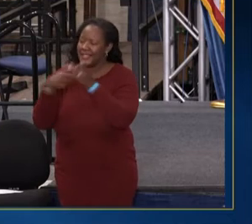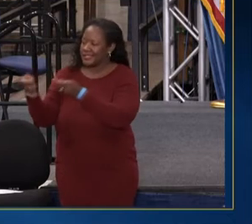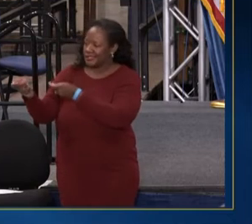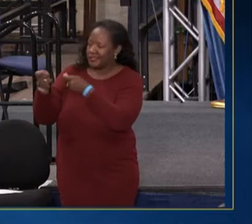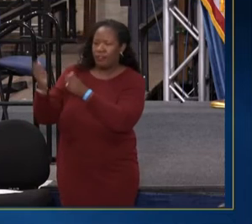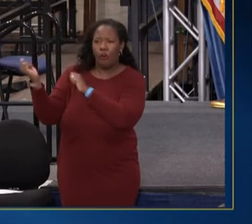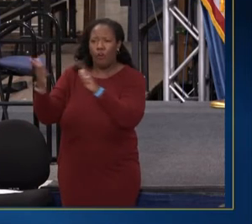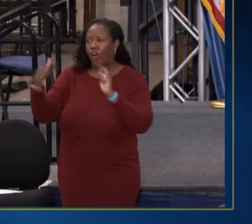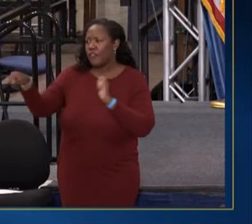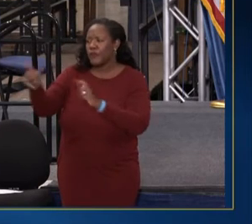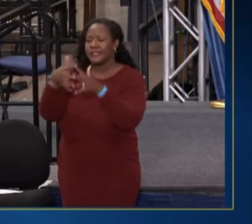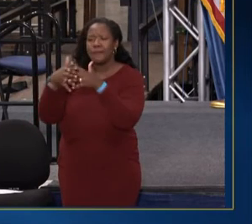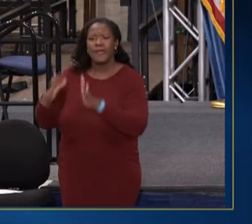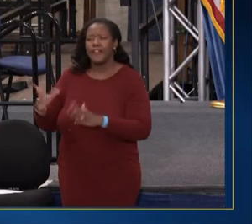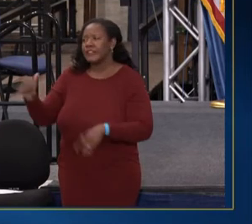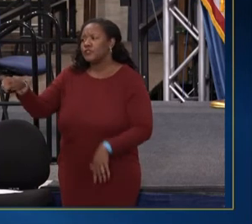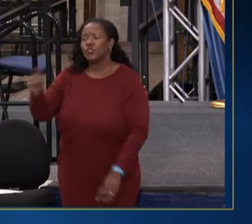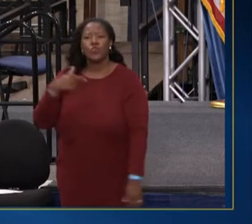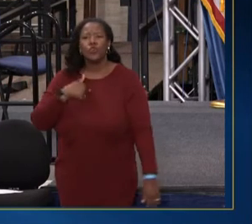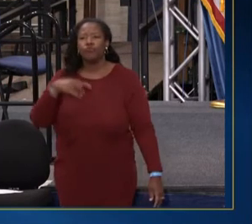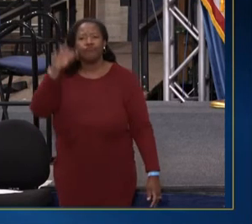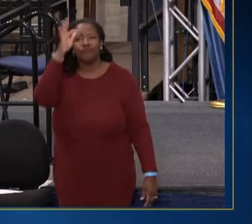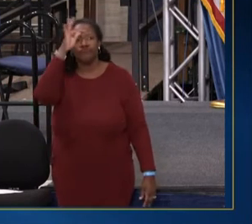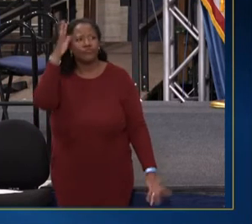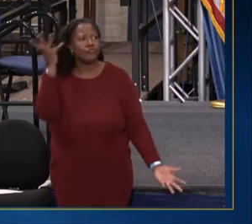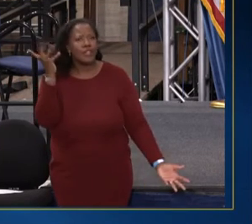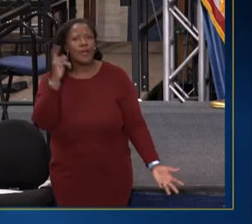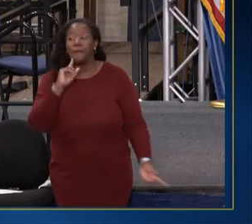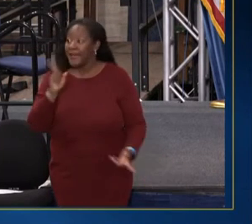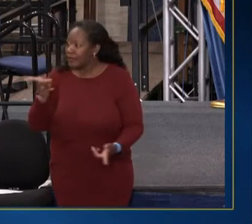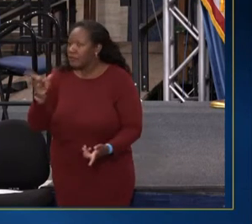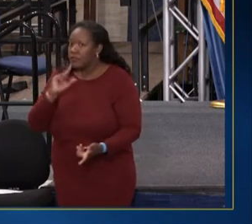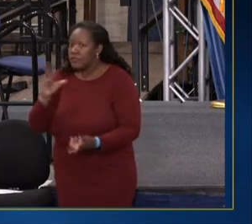who don't realize it, but they're on our side.